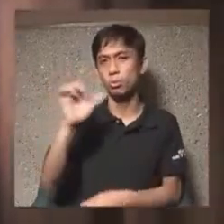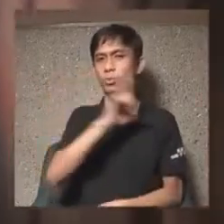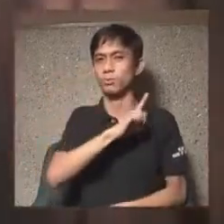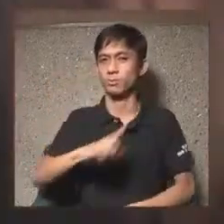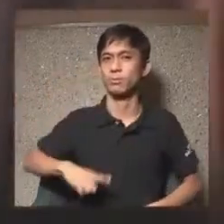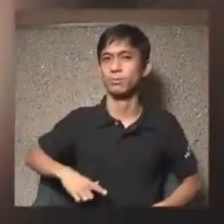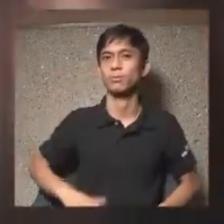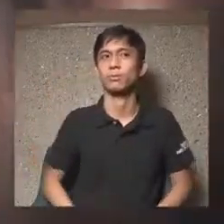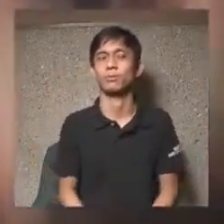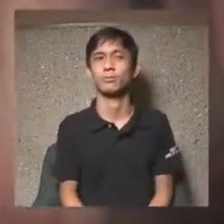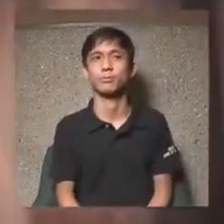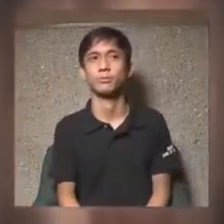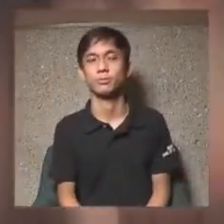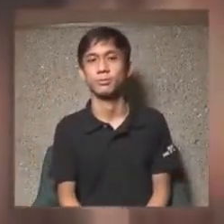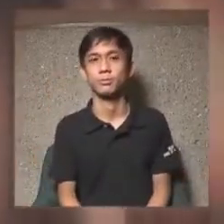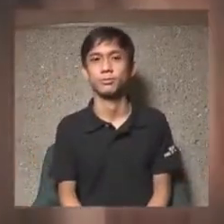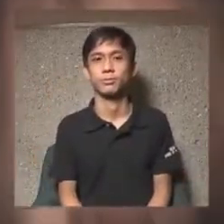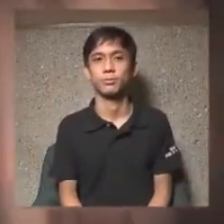more.